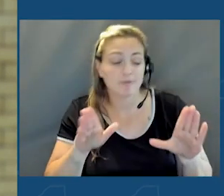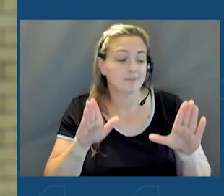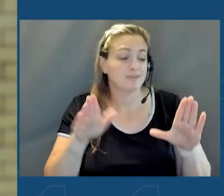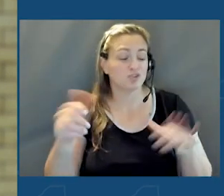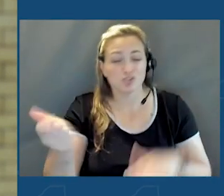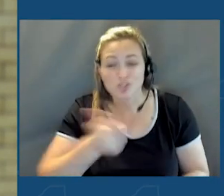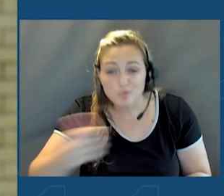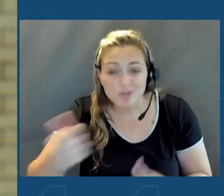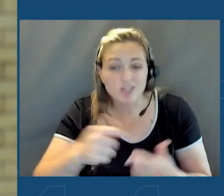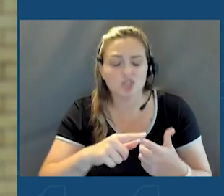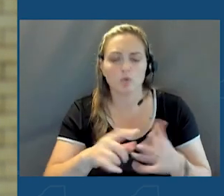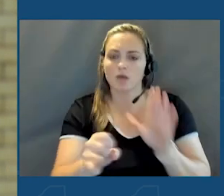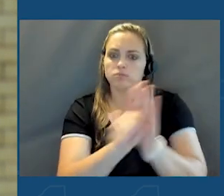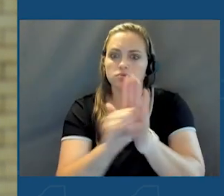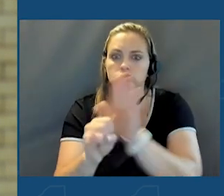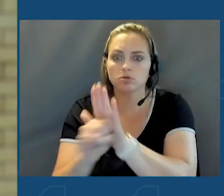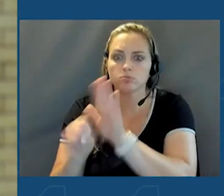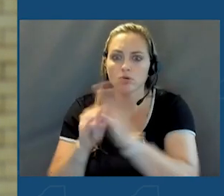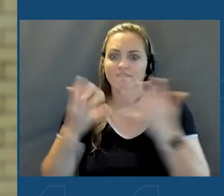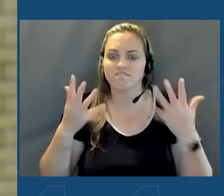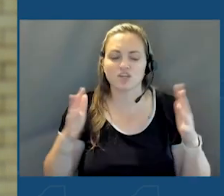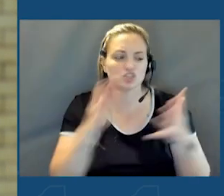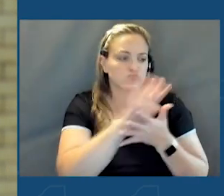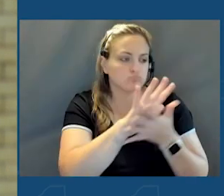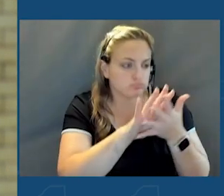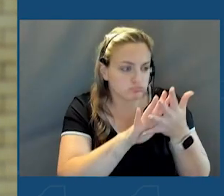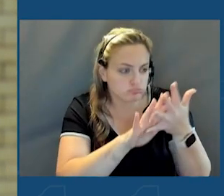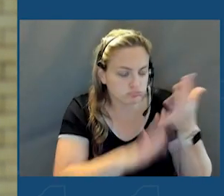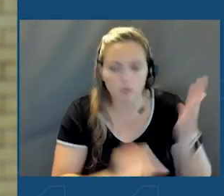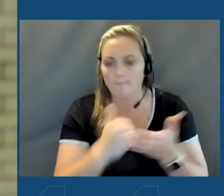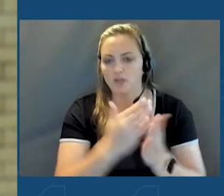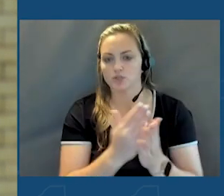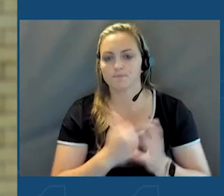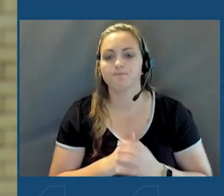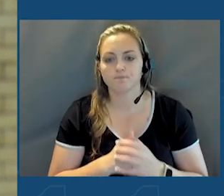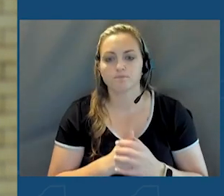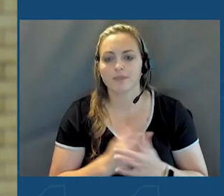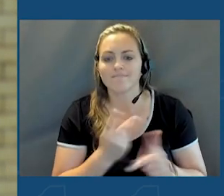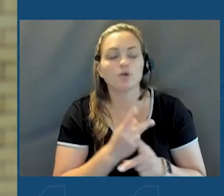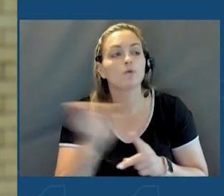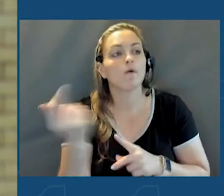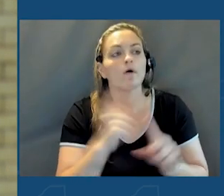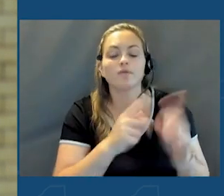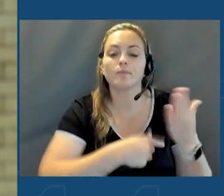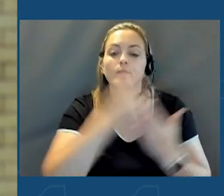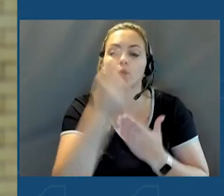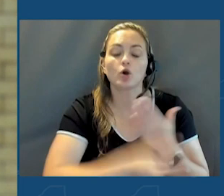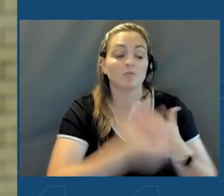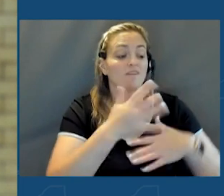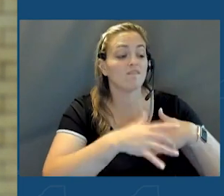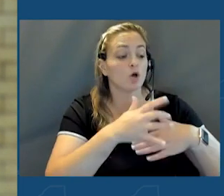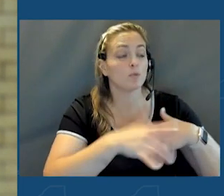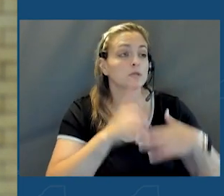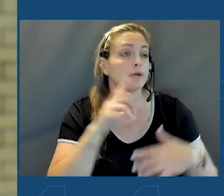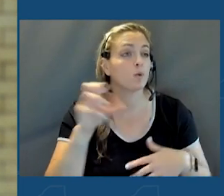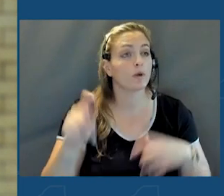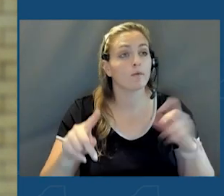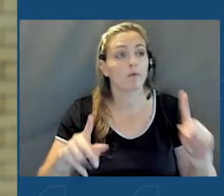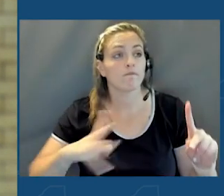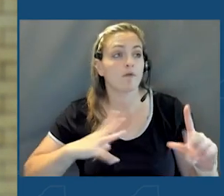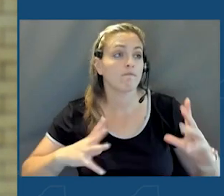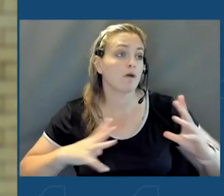have identified, because I said, go through our entire budget and find all the programs that right now we're just saying, okay, you qualify, you